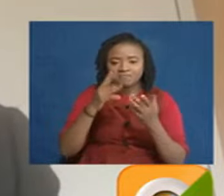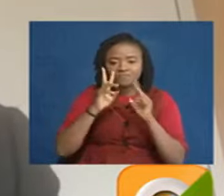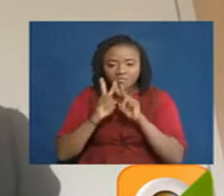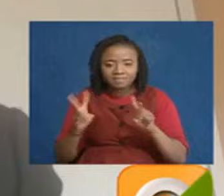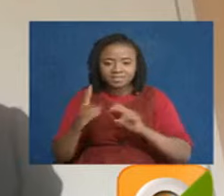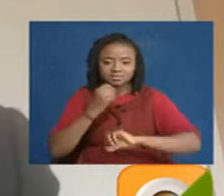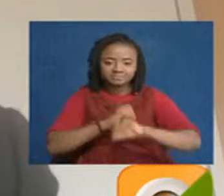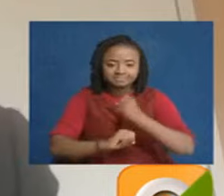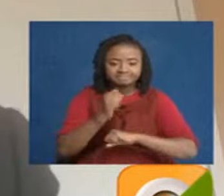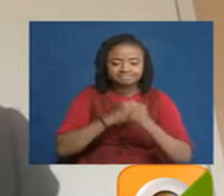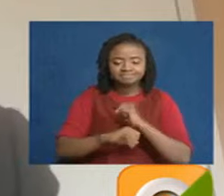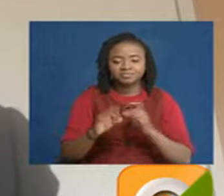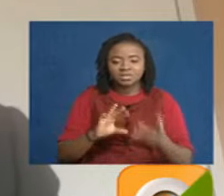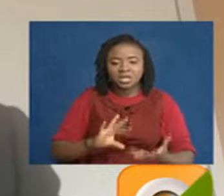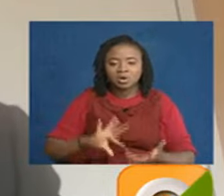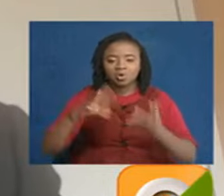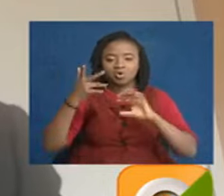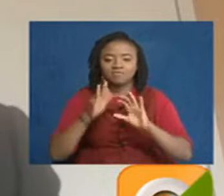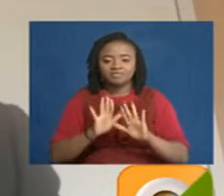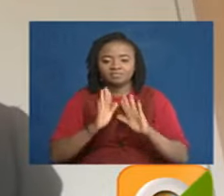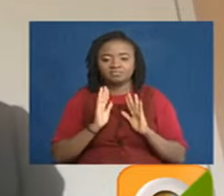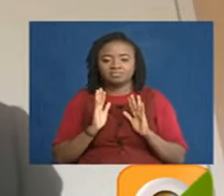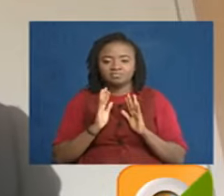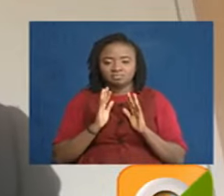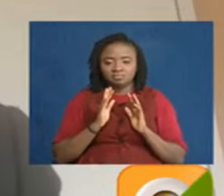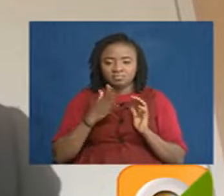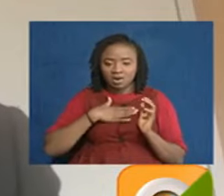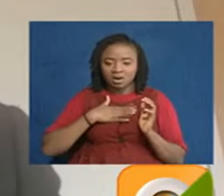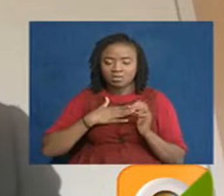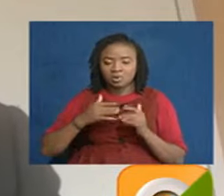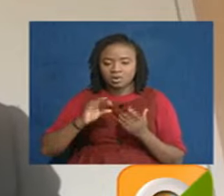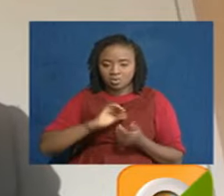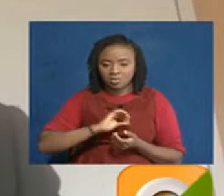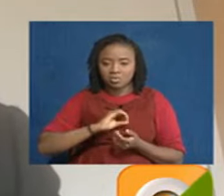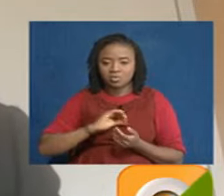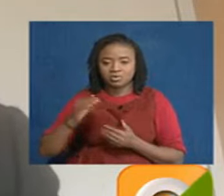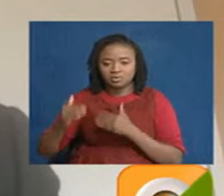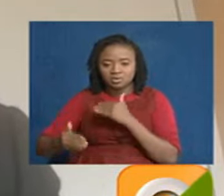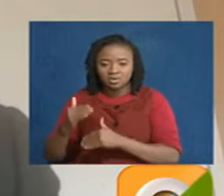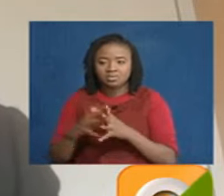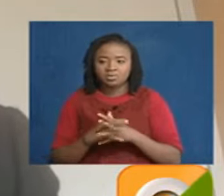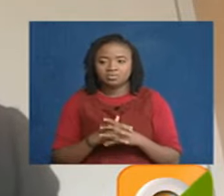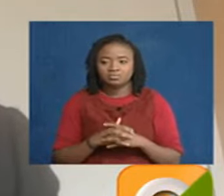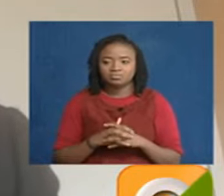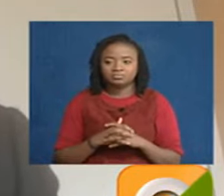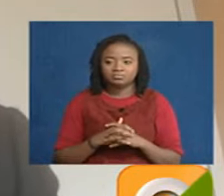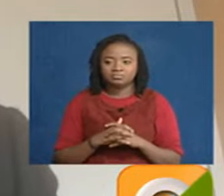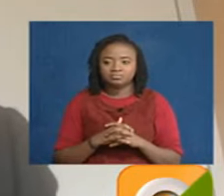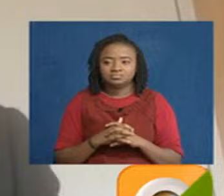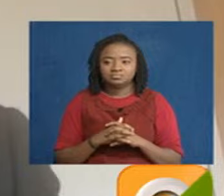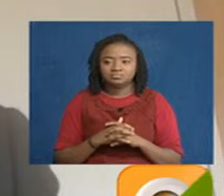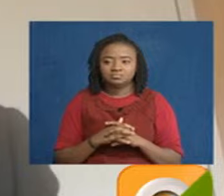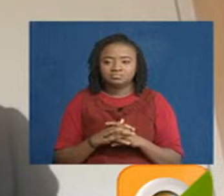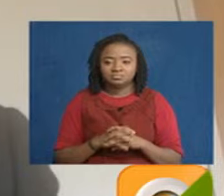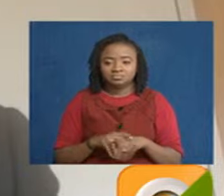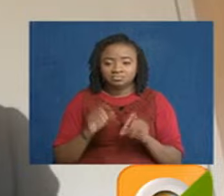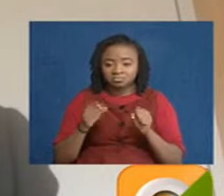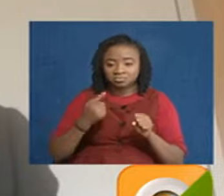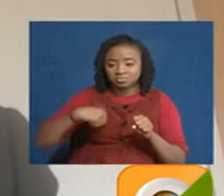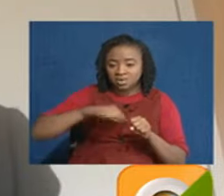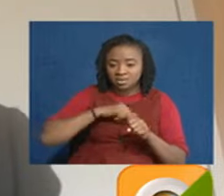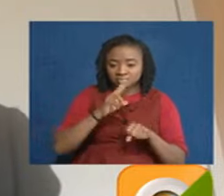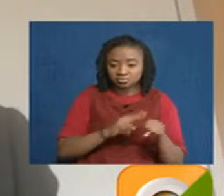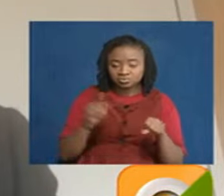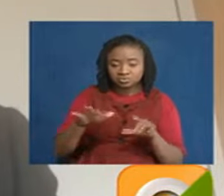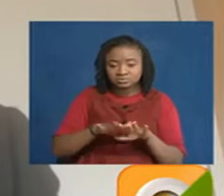the conflict prevention in our own neighborhood, how would we use these permanent seats if we